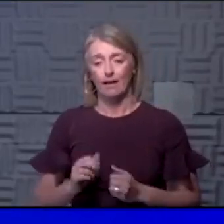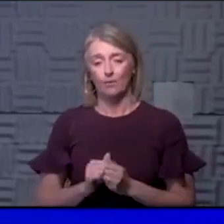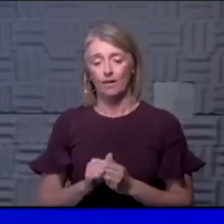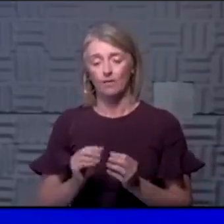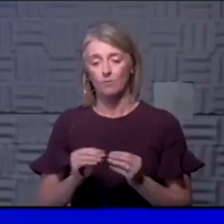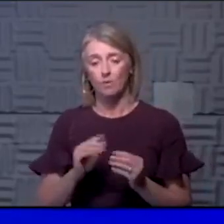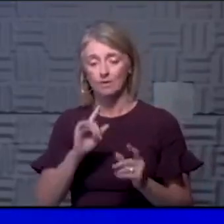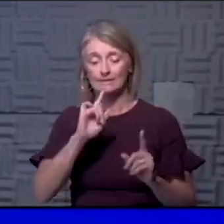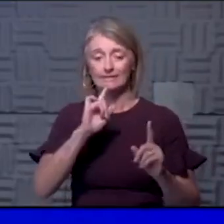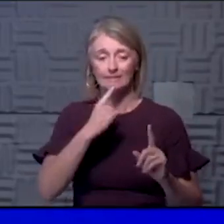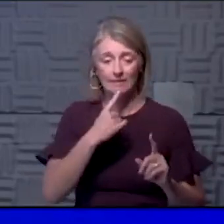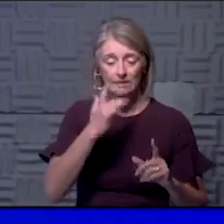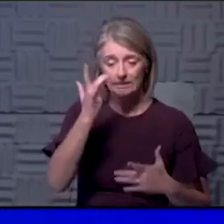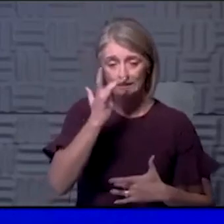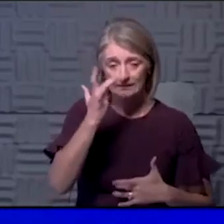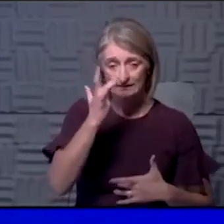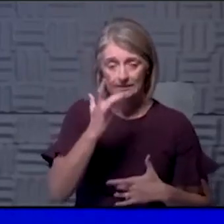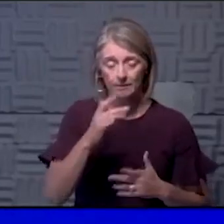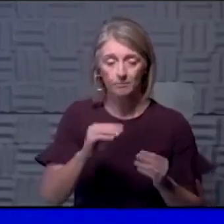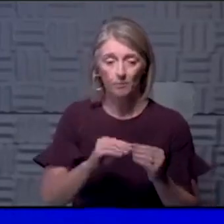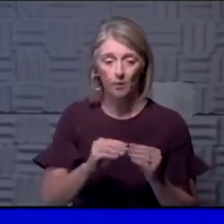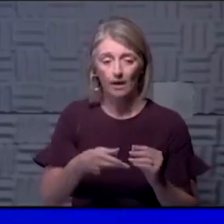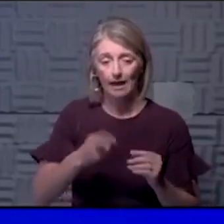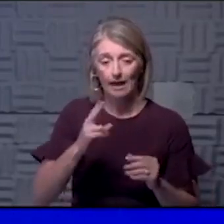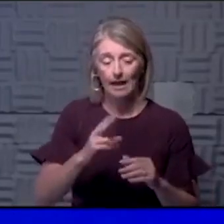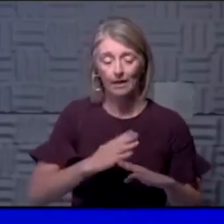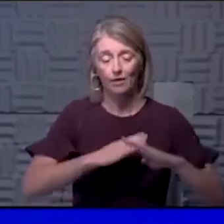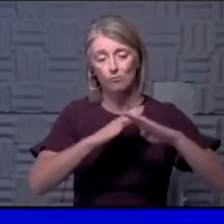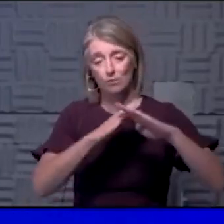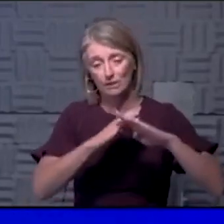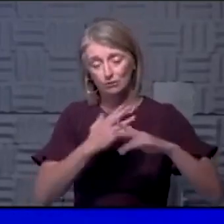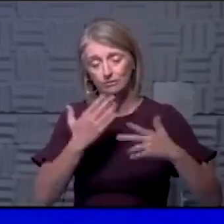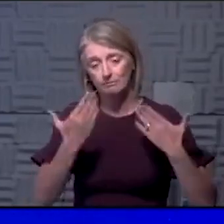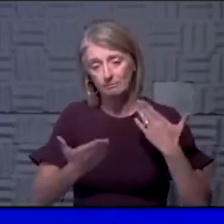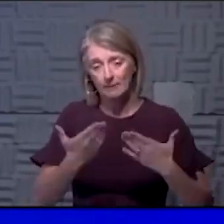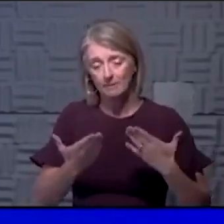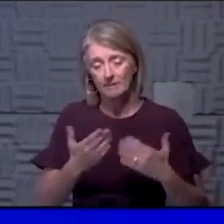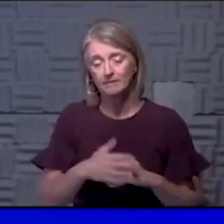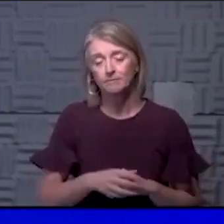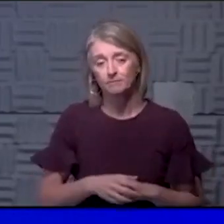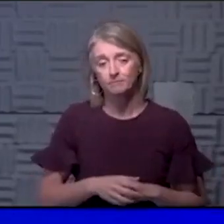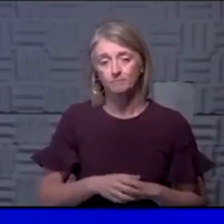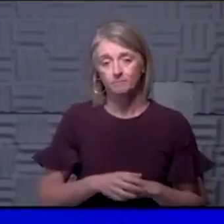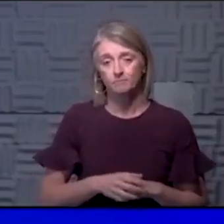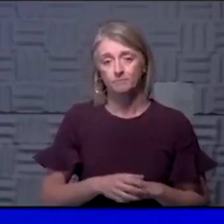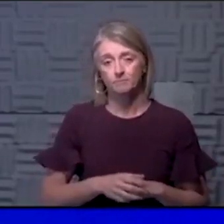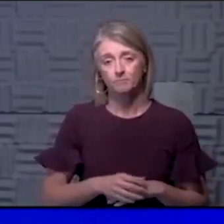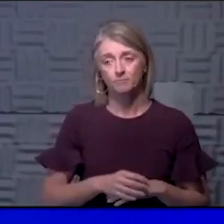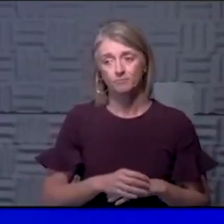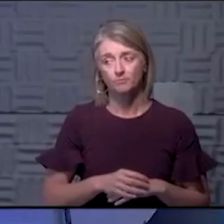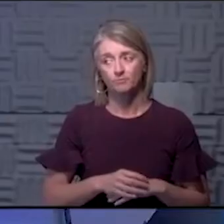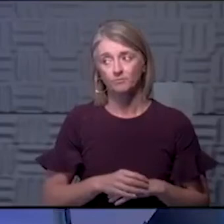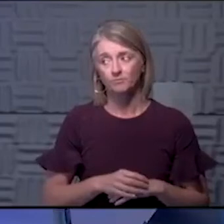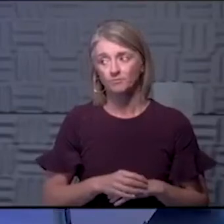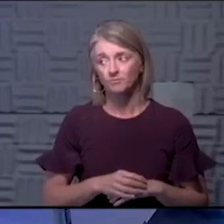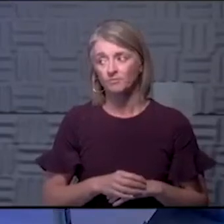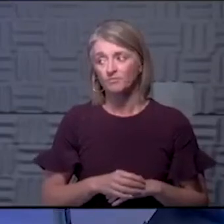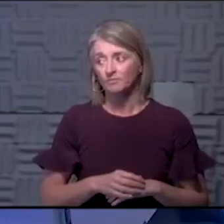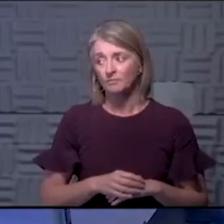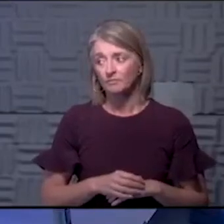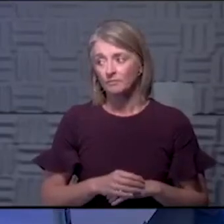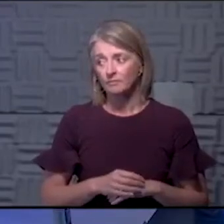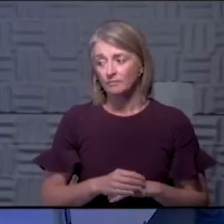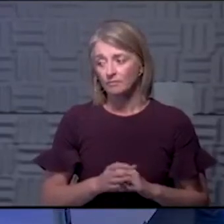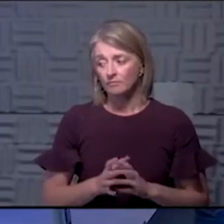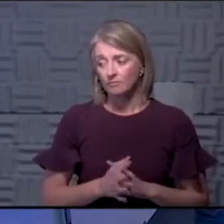with more severe disease, so you may have a higher level of protection, say, than somebody who wasn't ill enough to go to the hospital. Yeah, here's how I'm going to answer that question. I